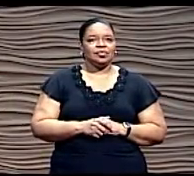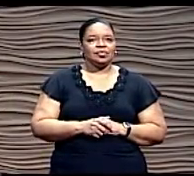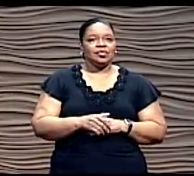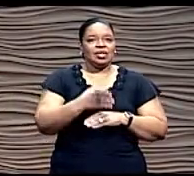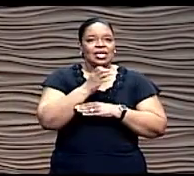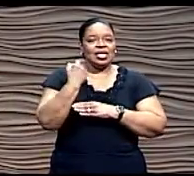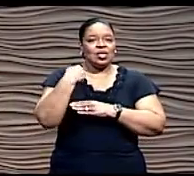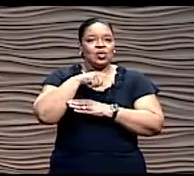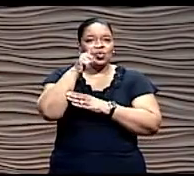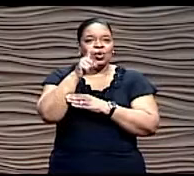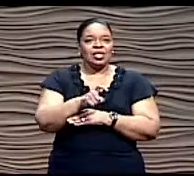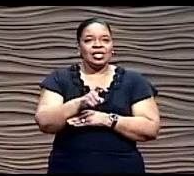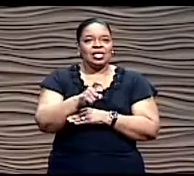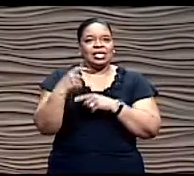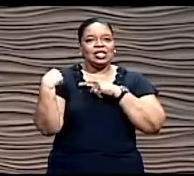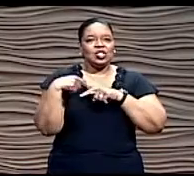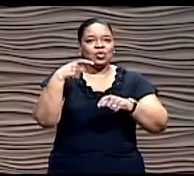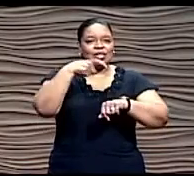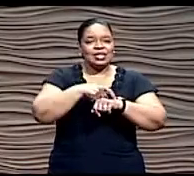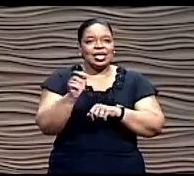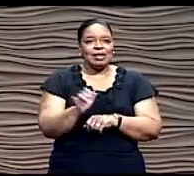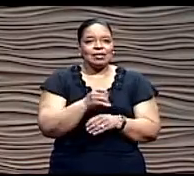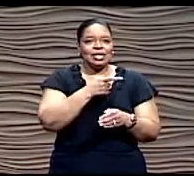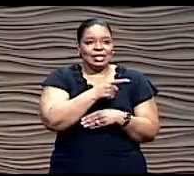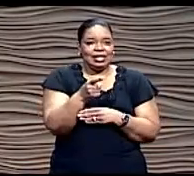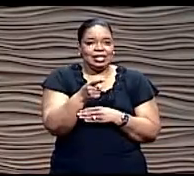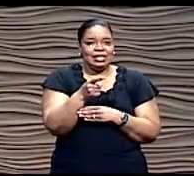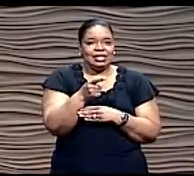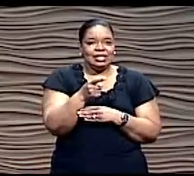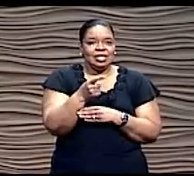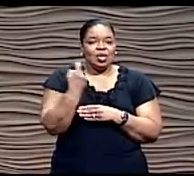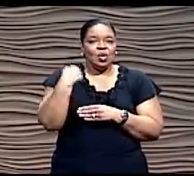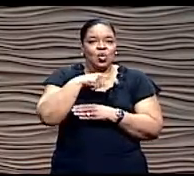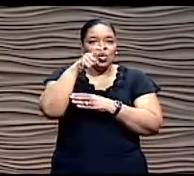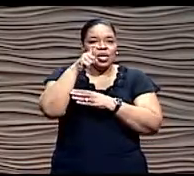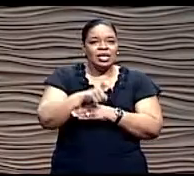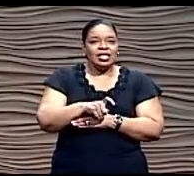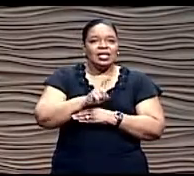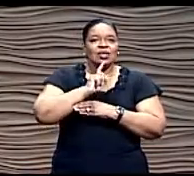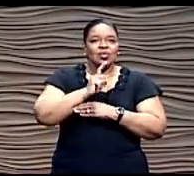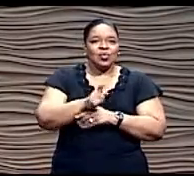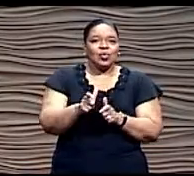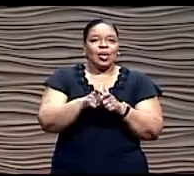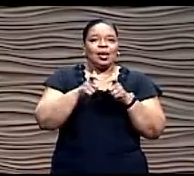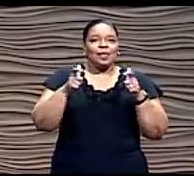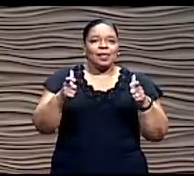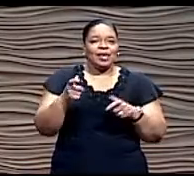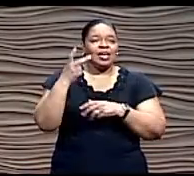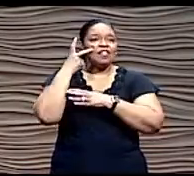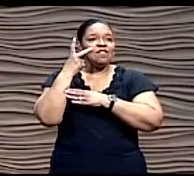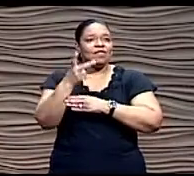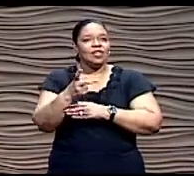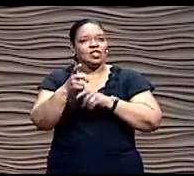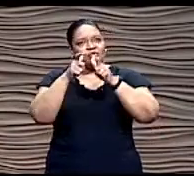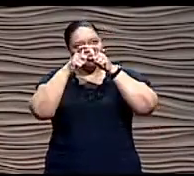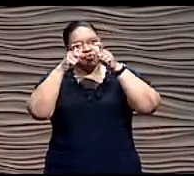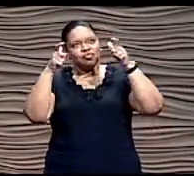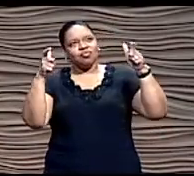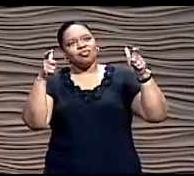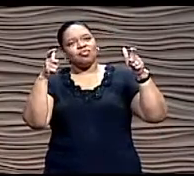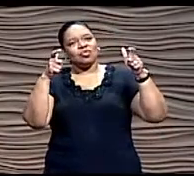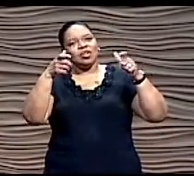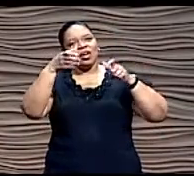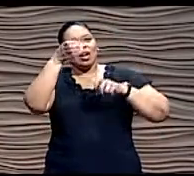And we need, in times like these, a big vision of God. That's what